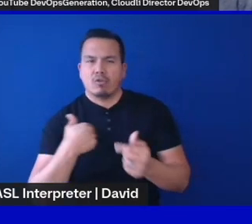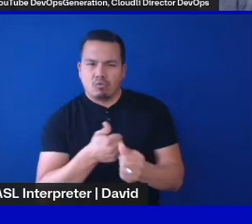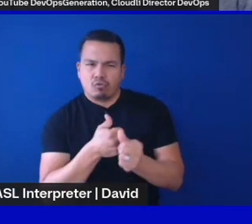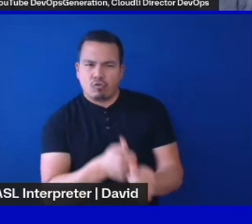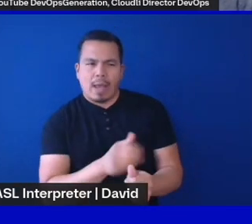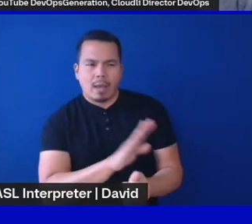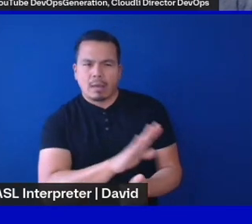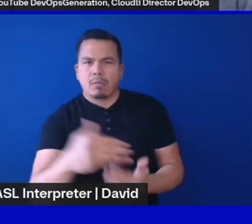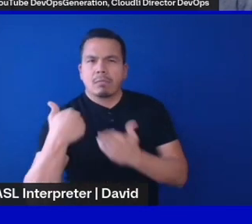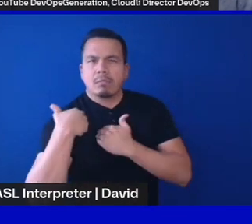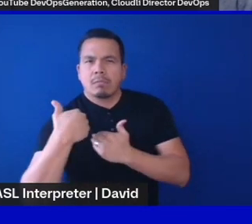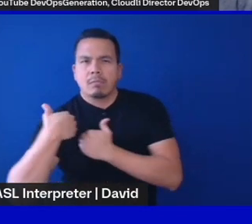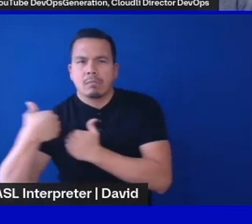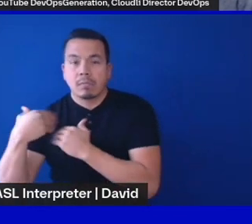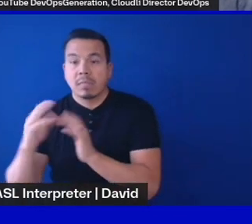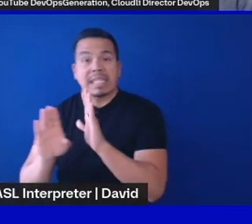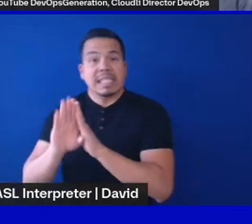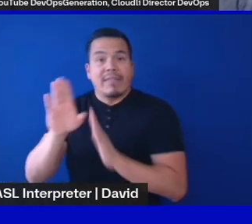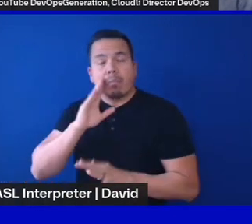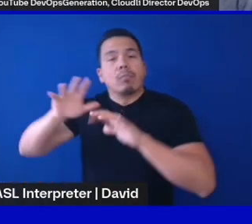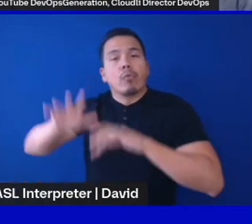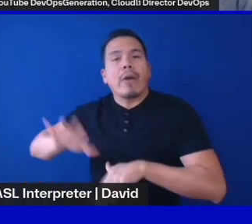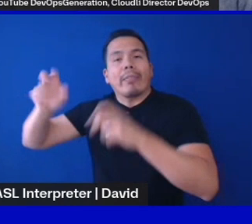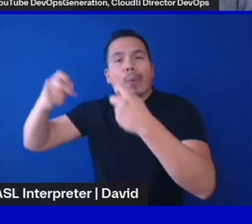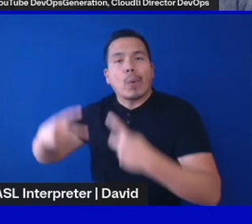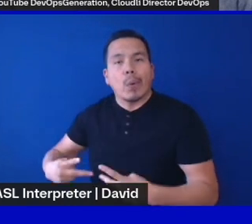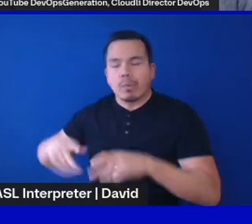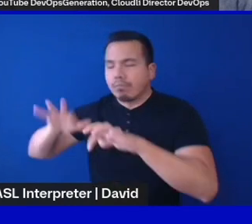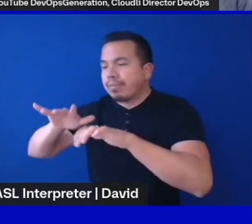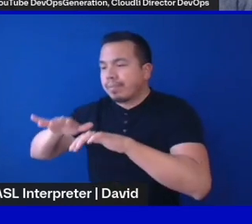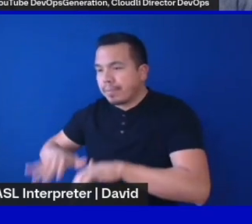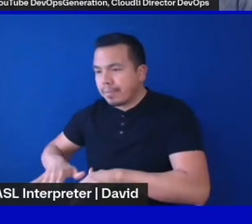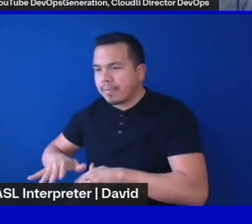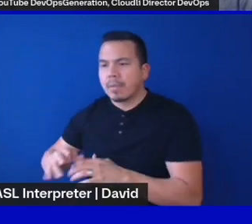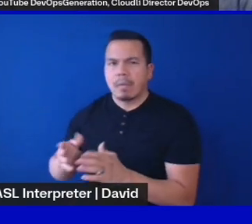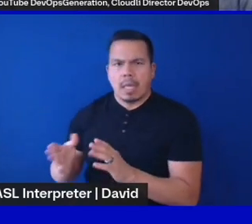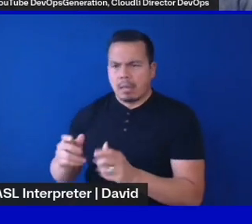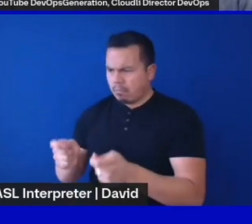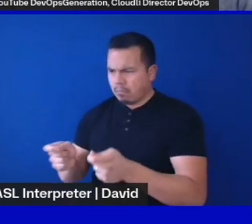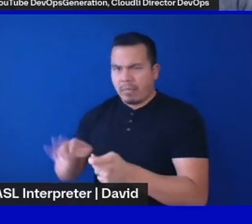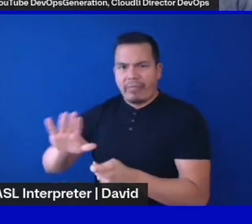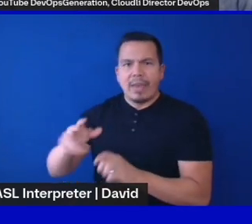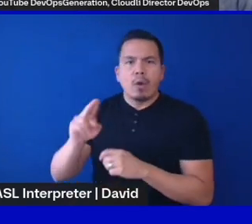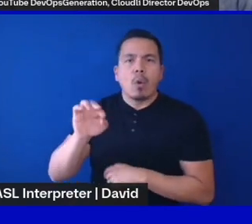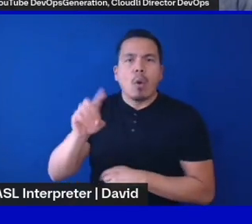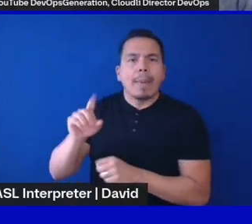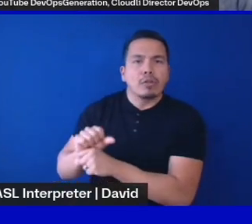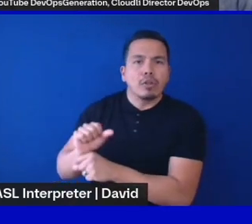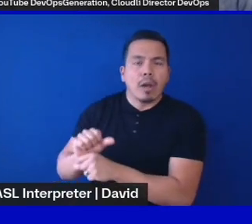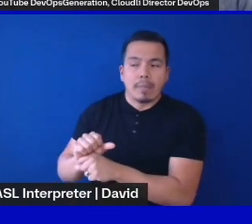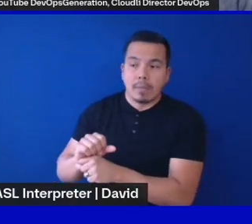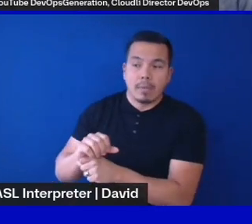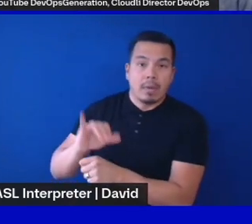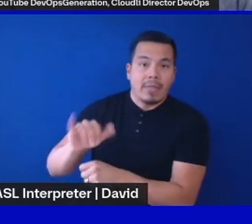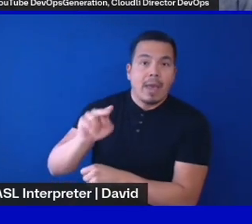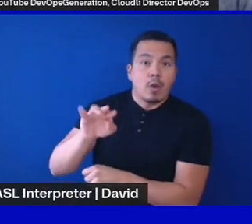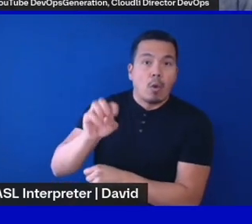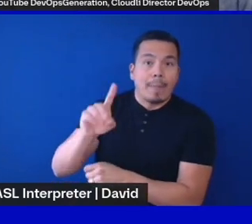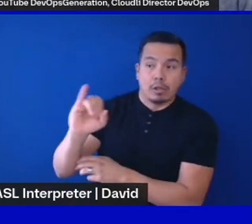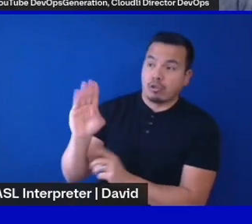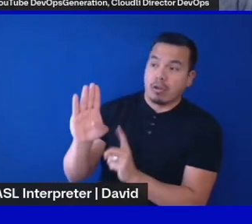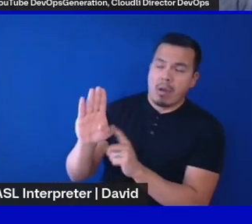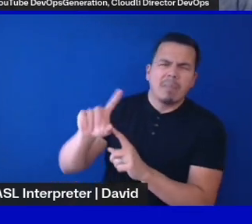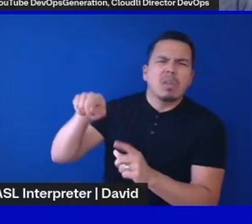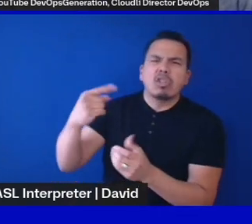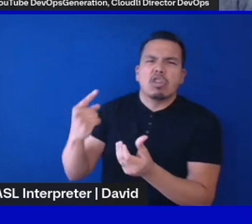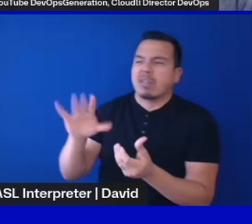know, the developers, they're going to write their code, they're going to maintain their Nomad job, and you can think of the Nomad job as just packaging